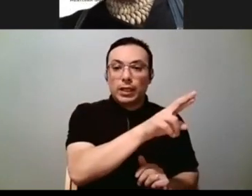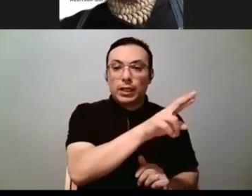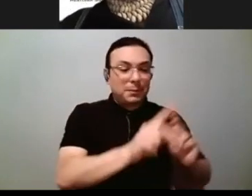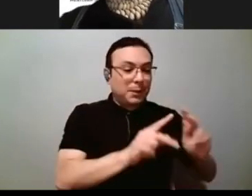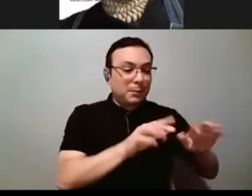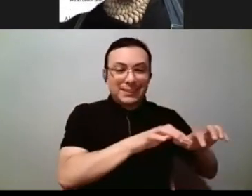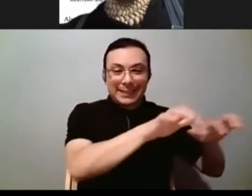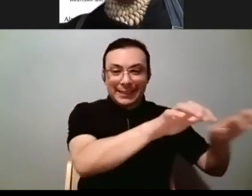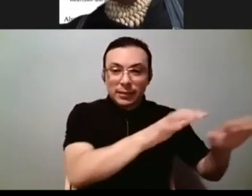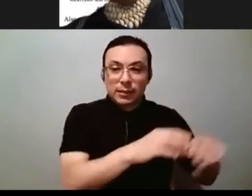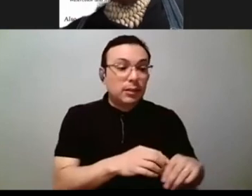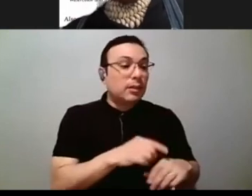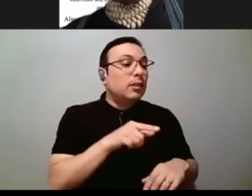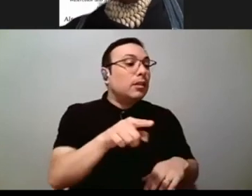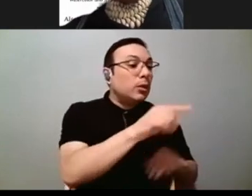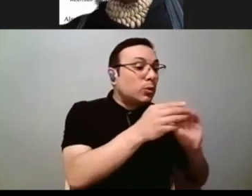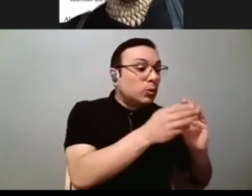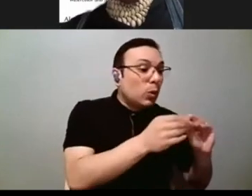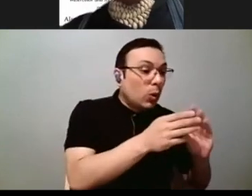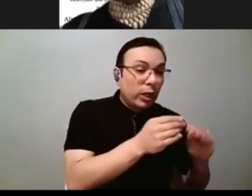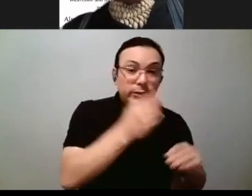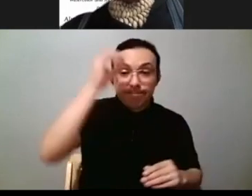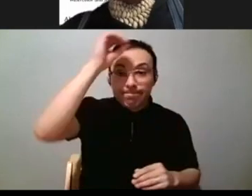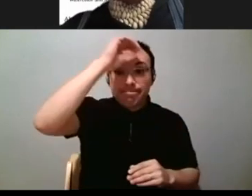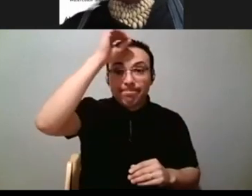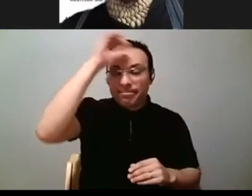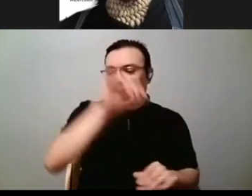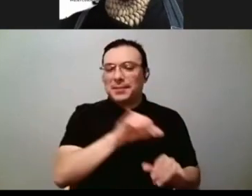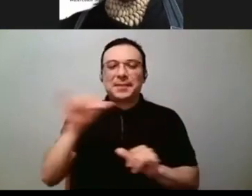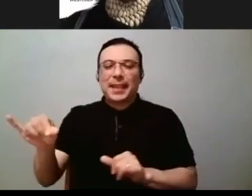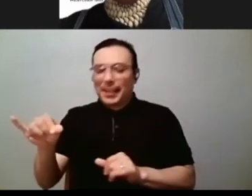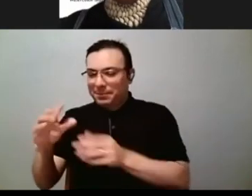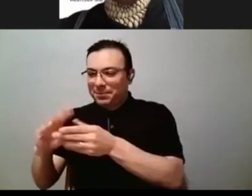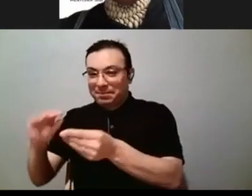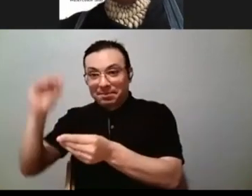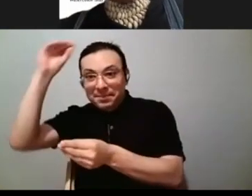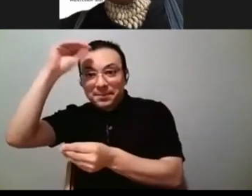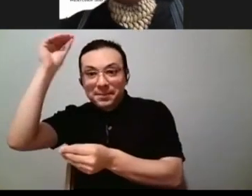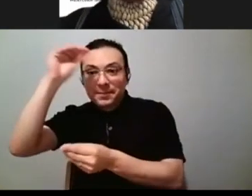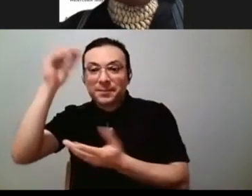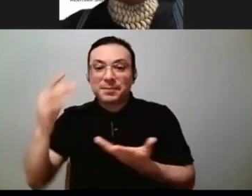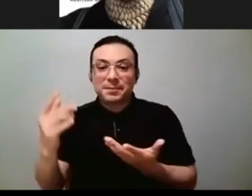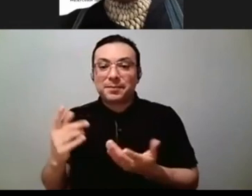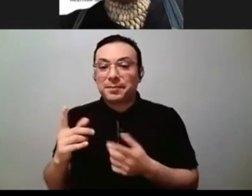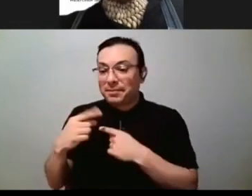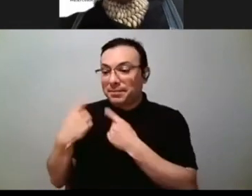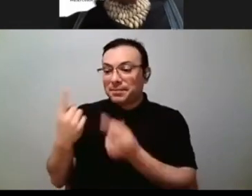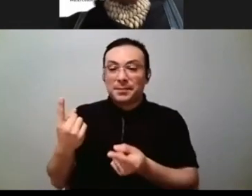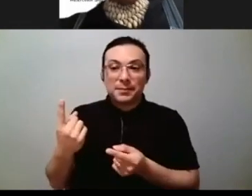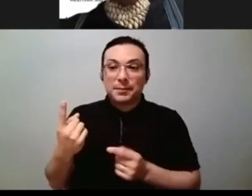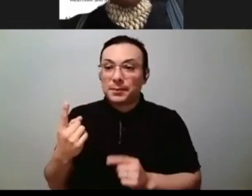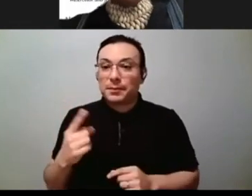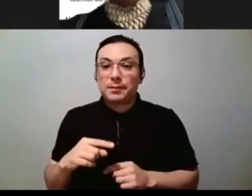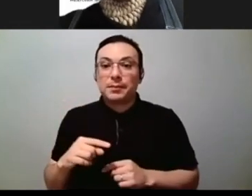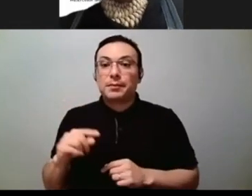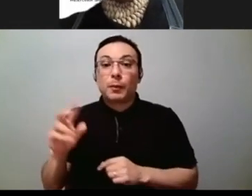of our stories are untold you know in america up until the last two you know decades last one really you know